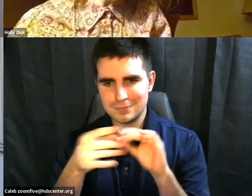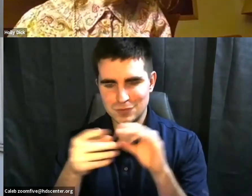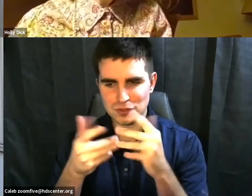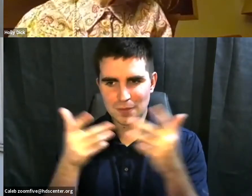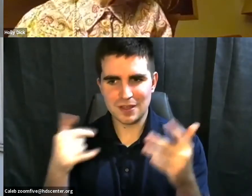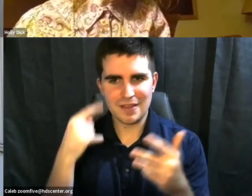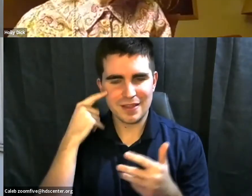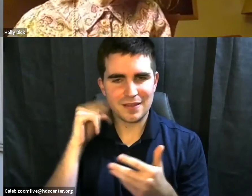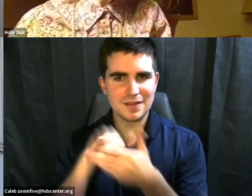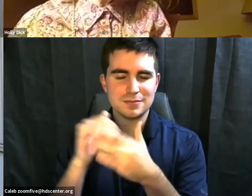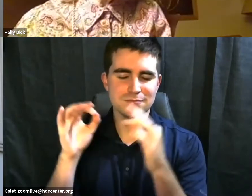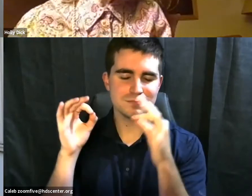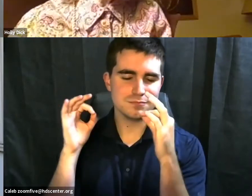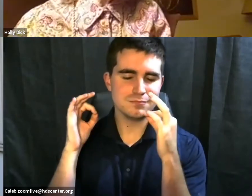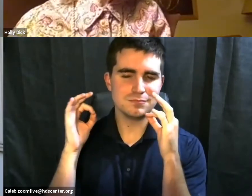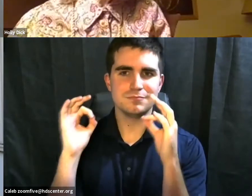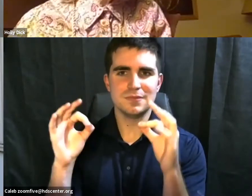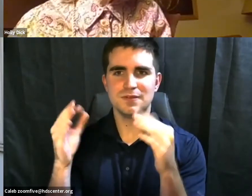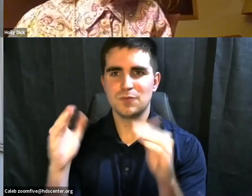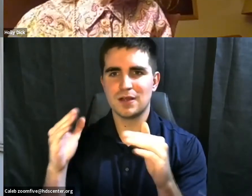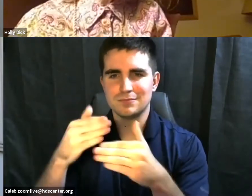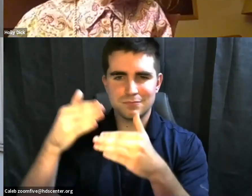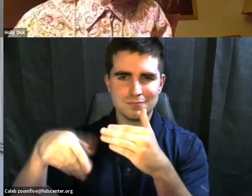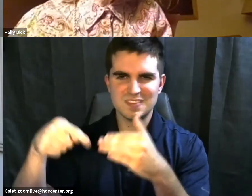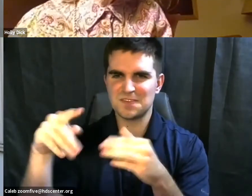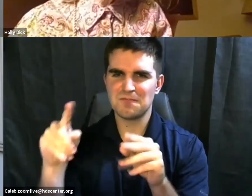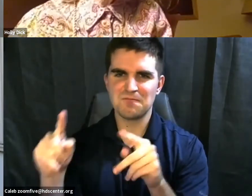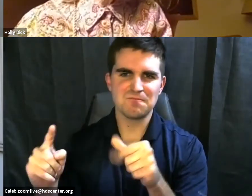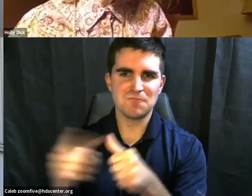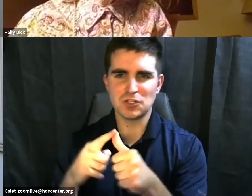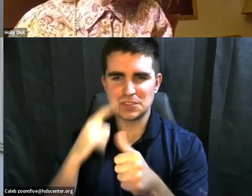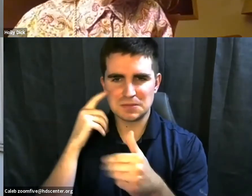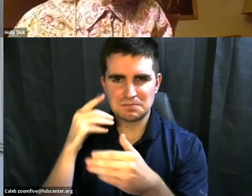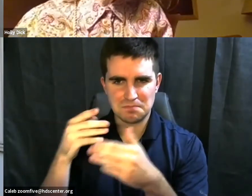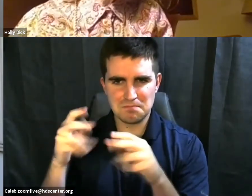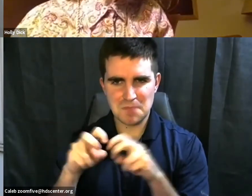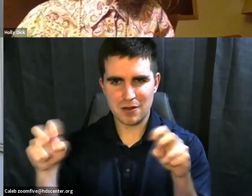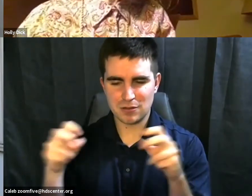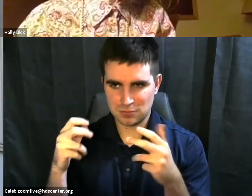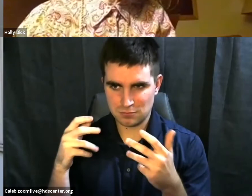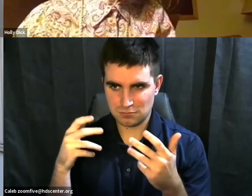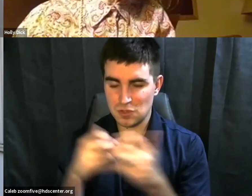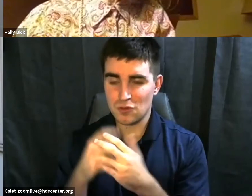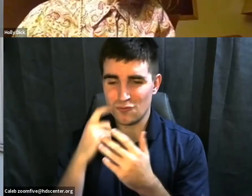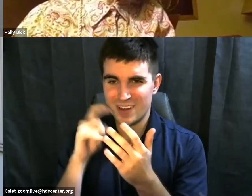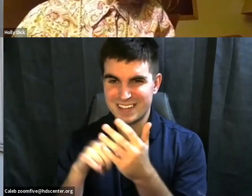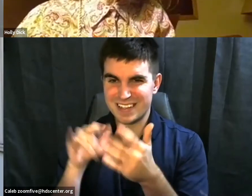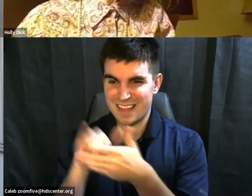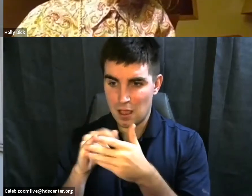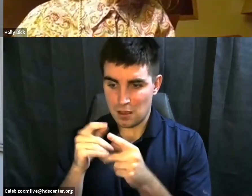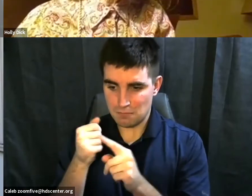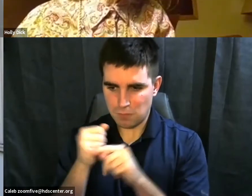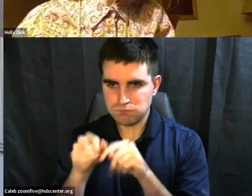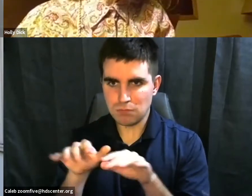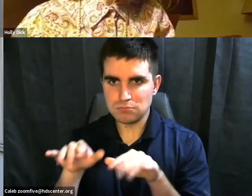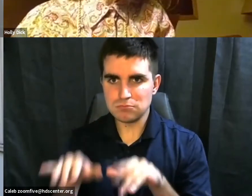way to conclude this first panel, is just really recognizing the ripple effects and that